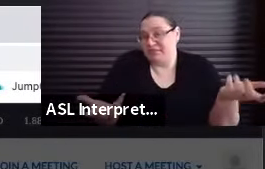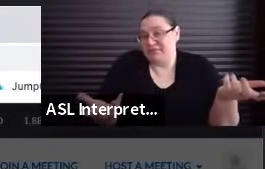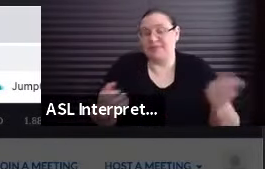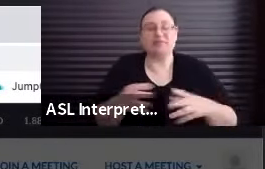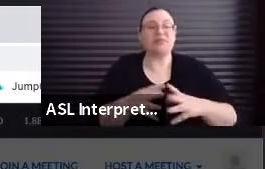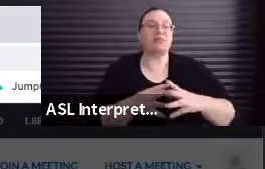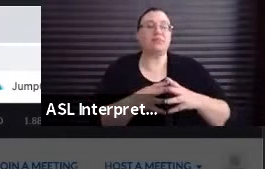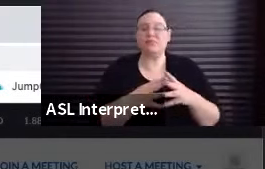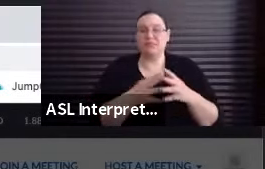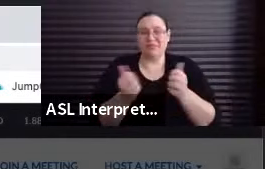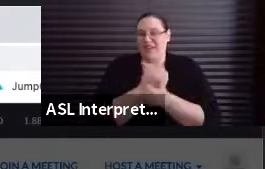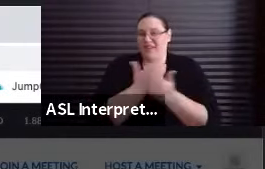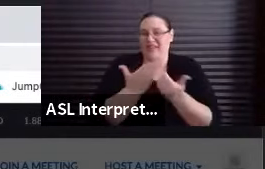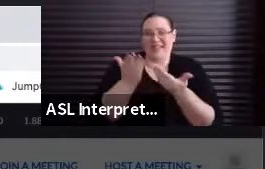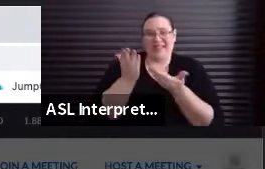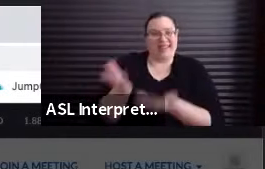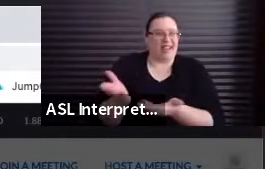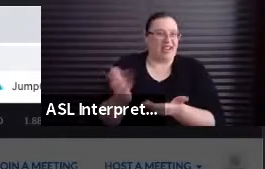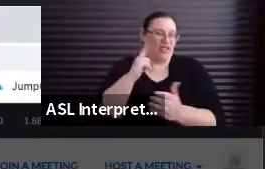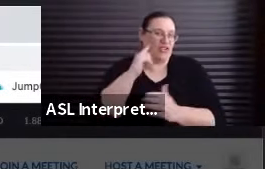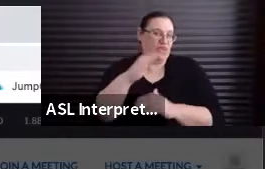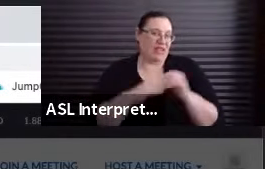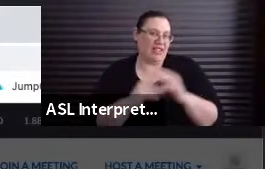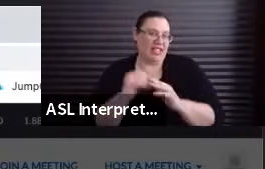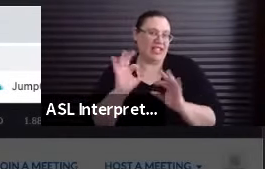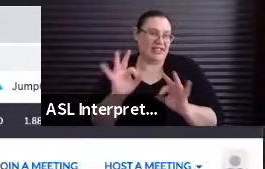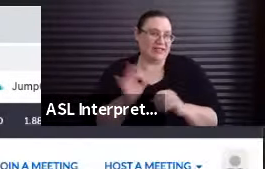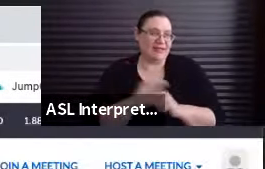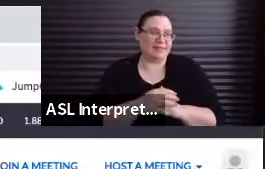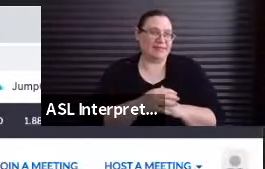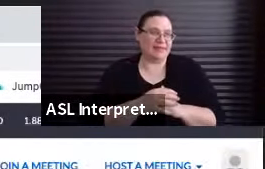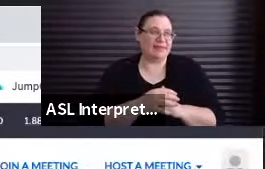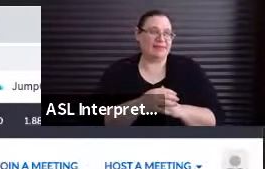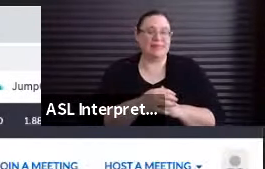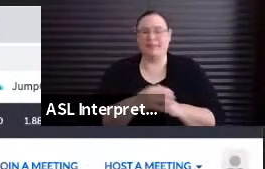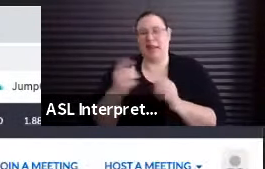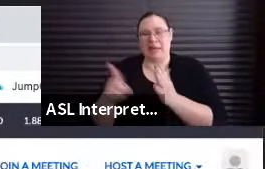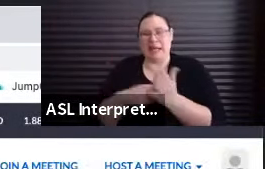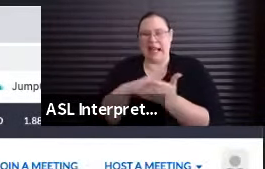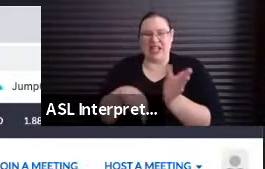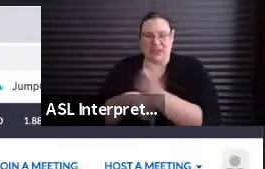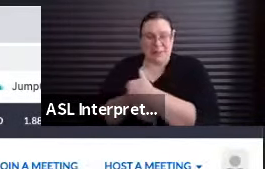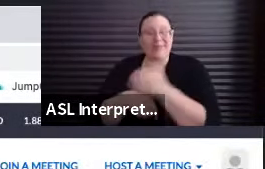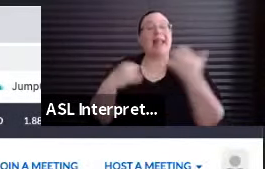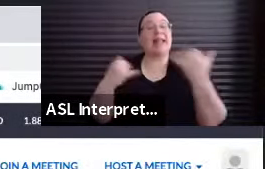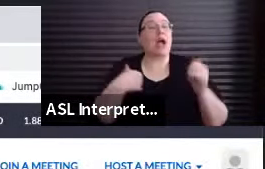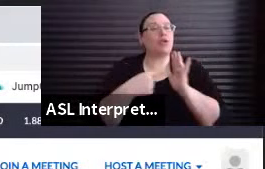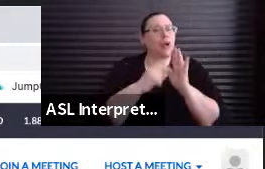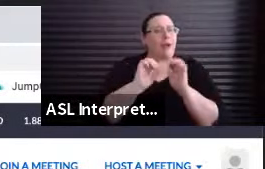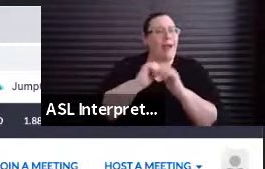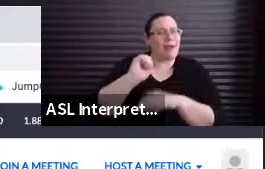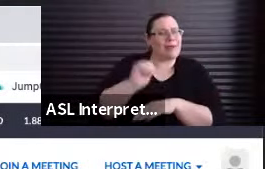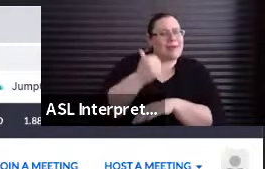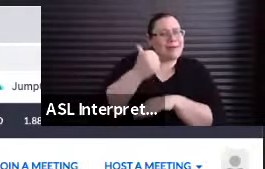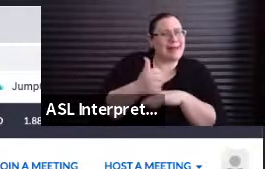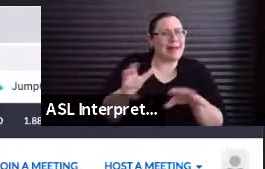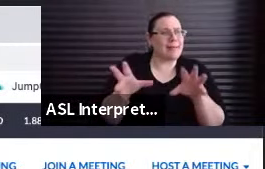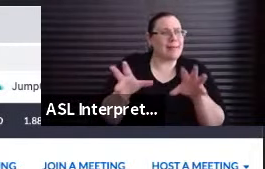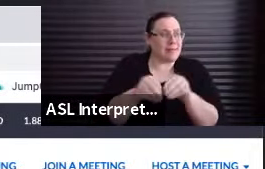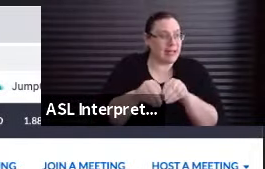But it's all there for your convenience. So I'll just cancel that. Just I wanted to show you how exactly you'd set up your meeting. And then once